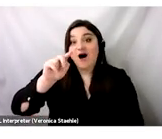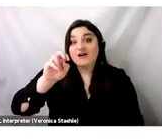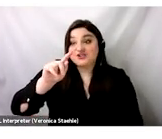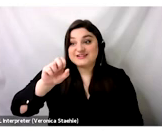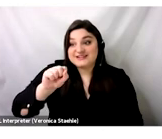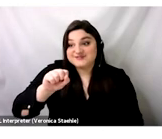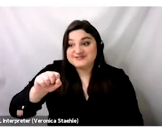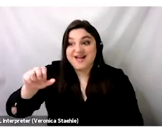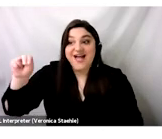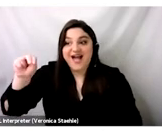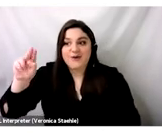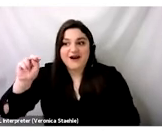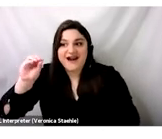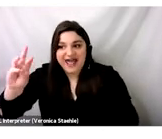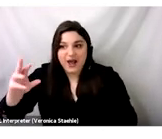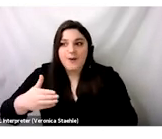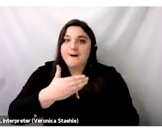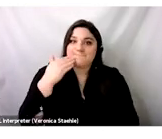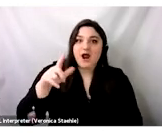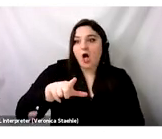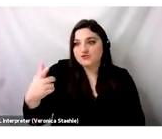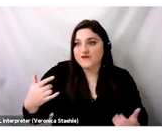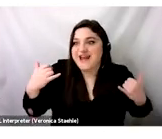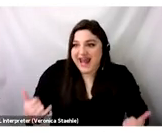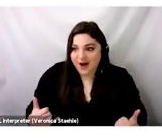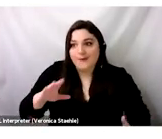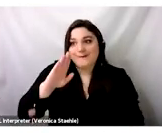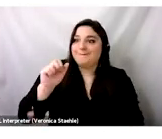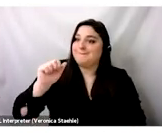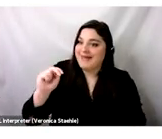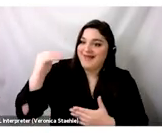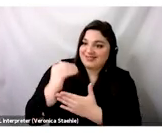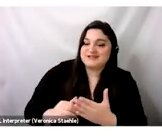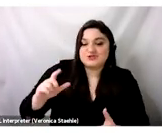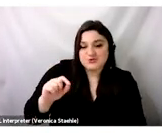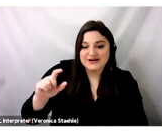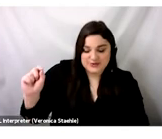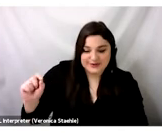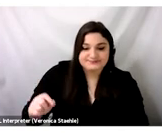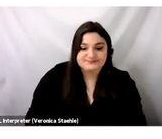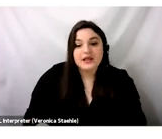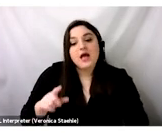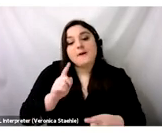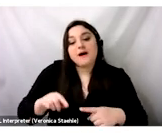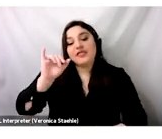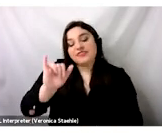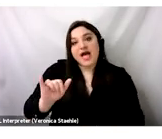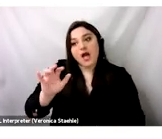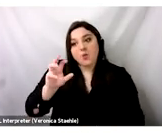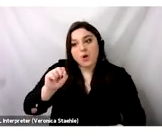organizations put their heads together, including Five Gyres, to put that together. They basically, gosh, I could talk about this forever.